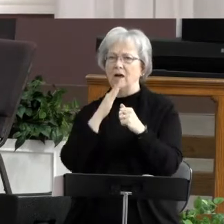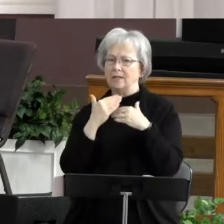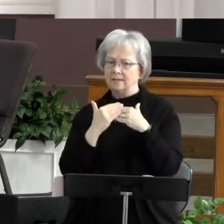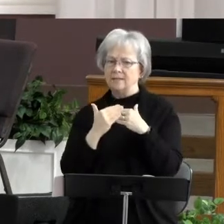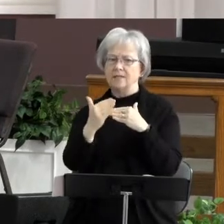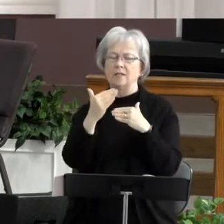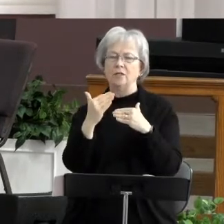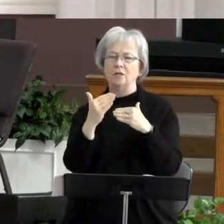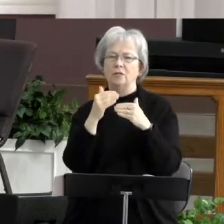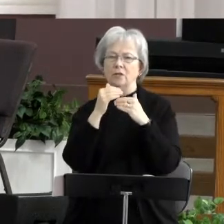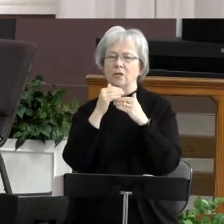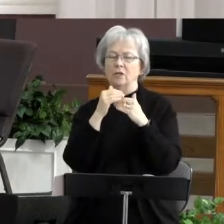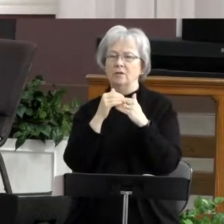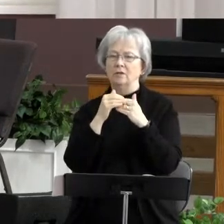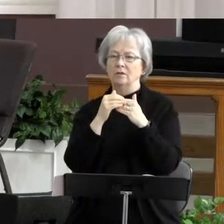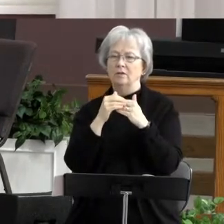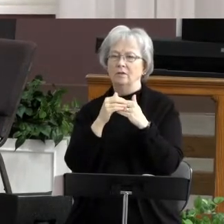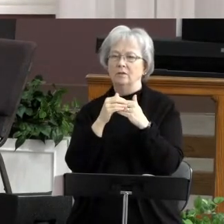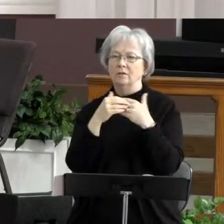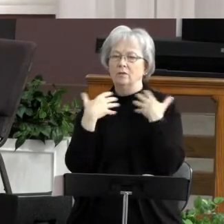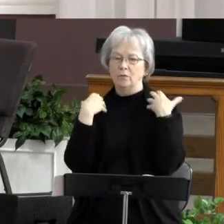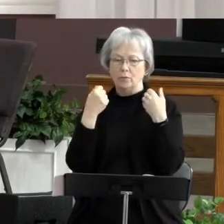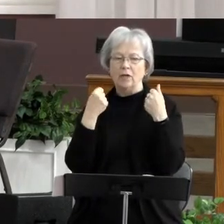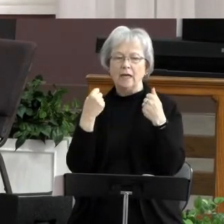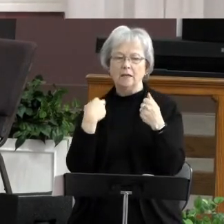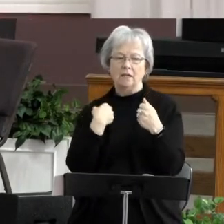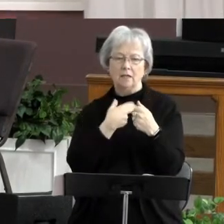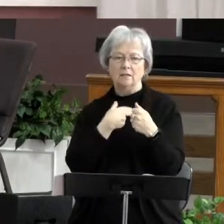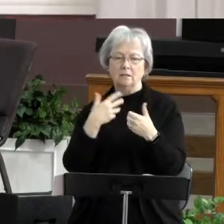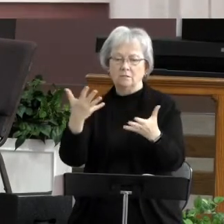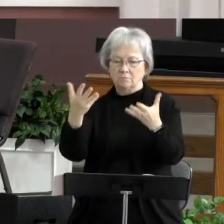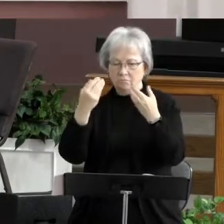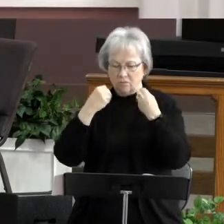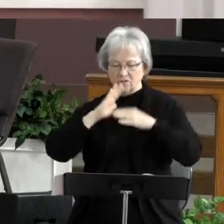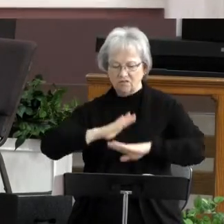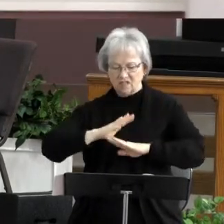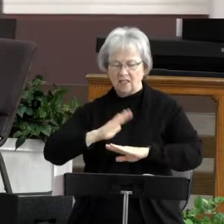God continues to provide for us.